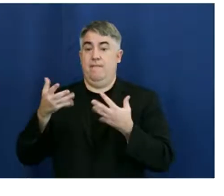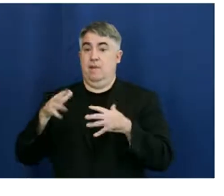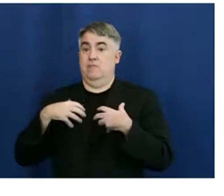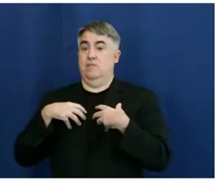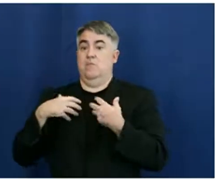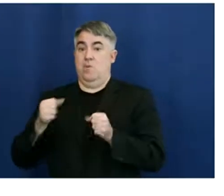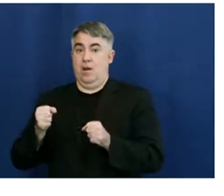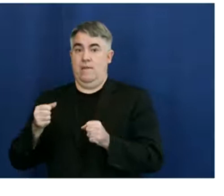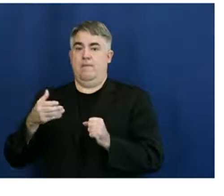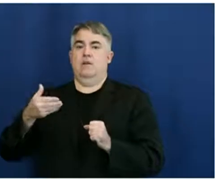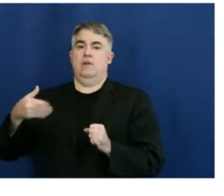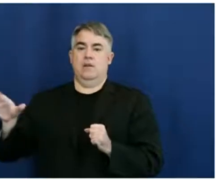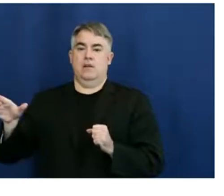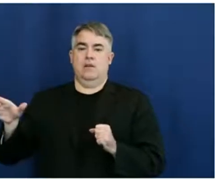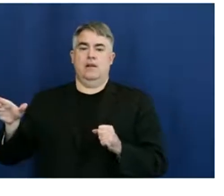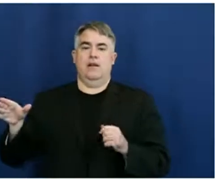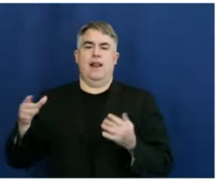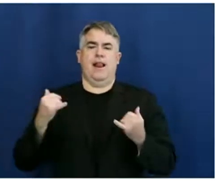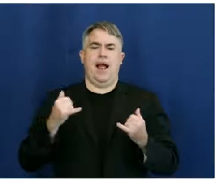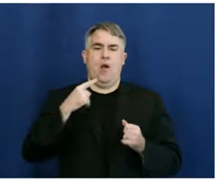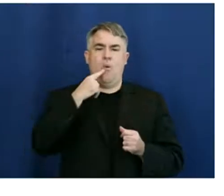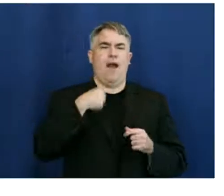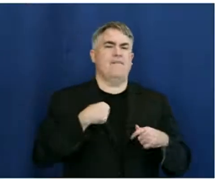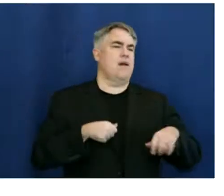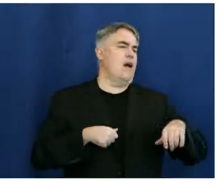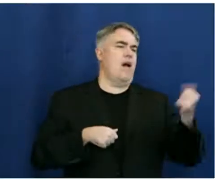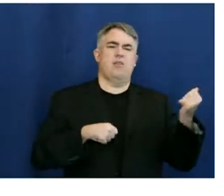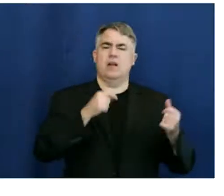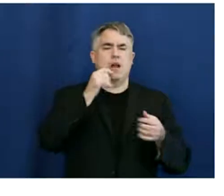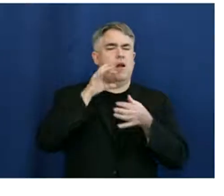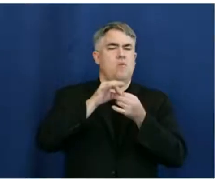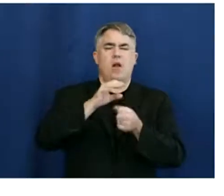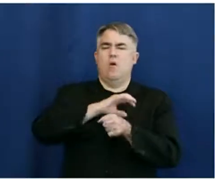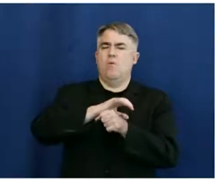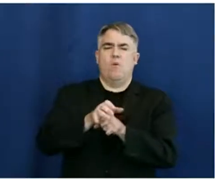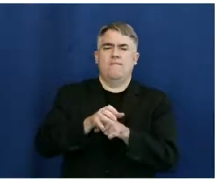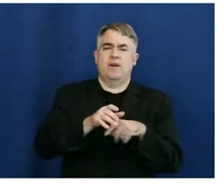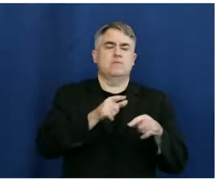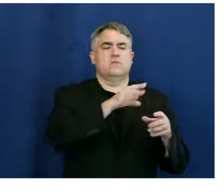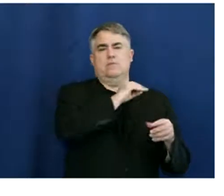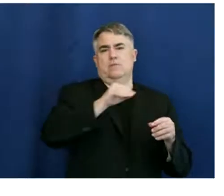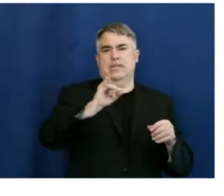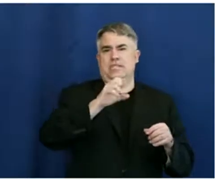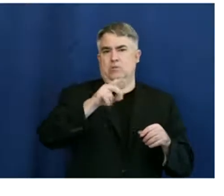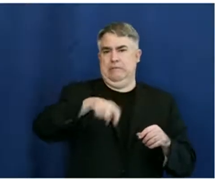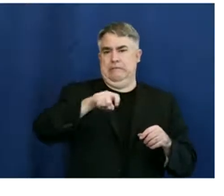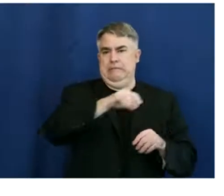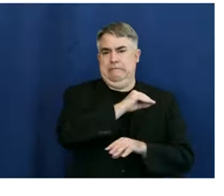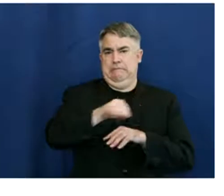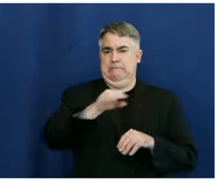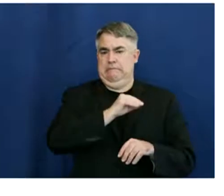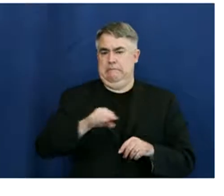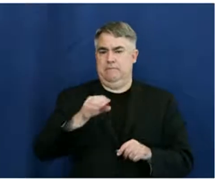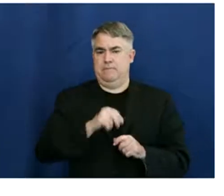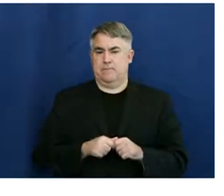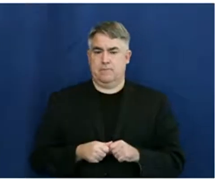up a backlog of deferred procedures. So that staffed and immediately available number of beds probably will not fluctuate much for quite some